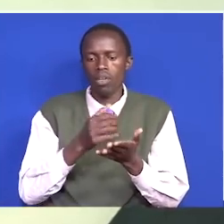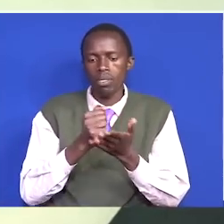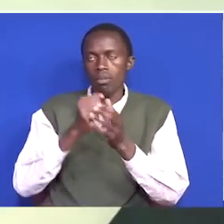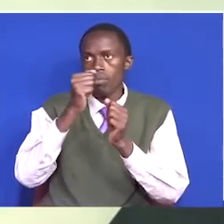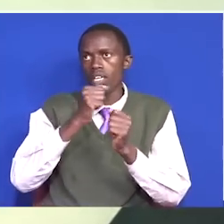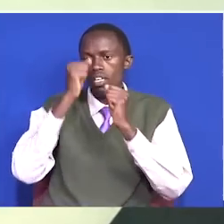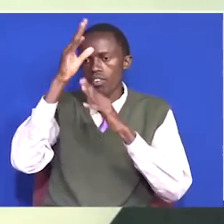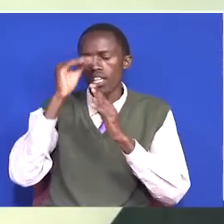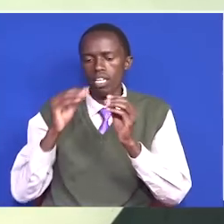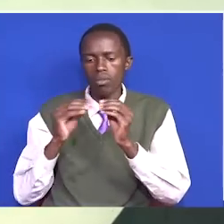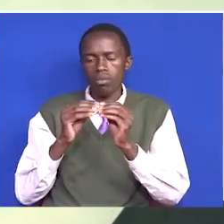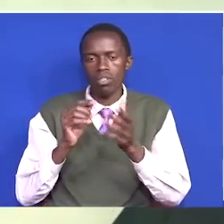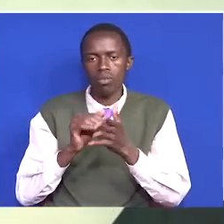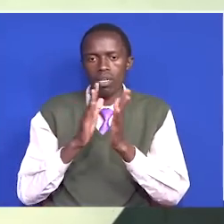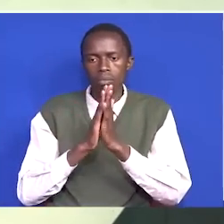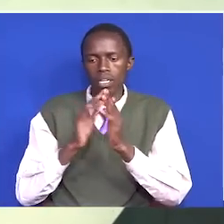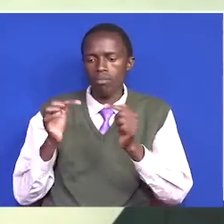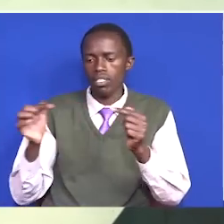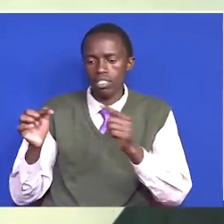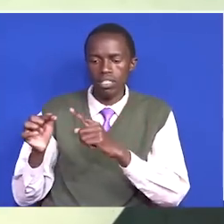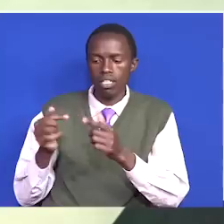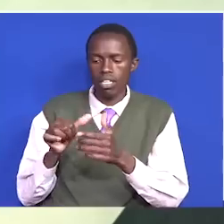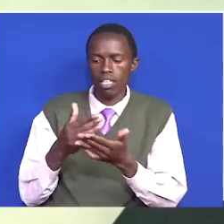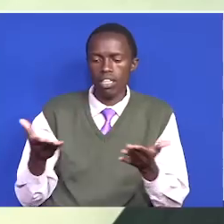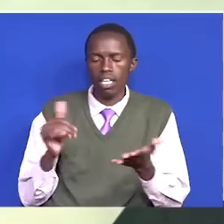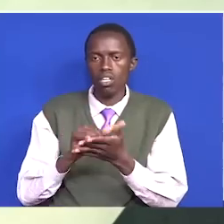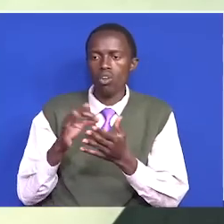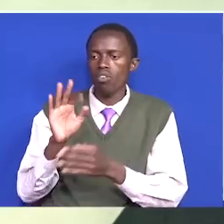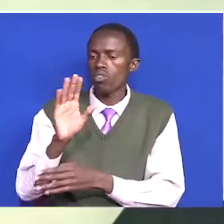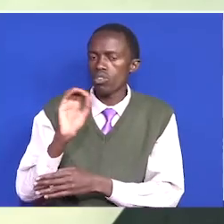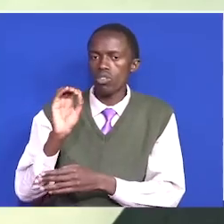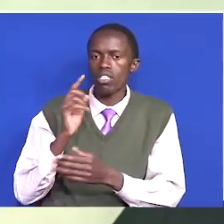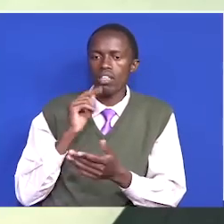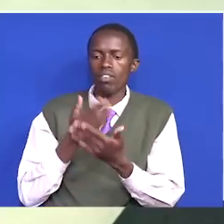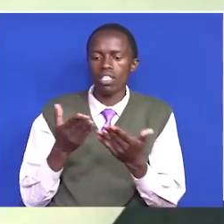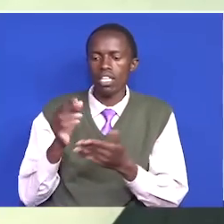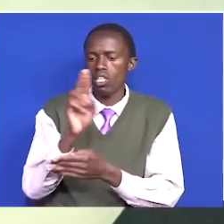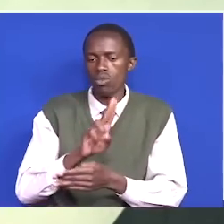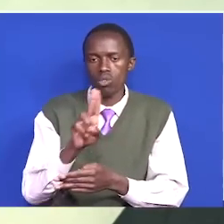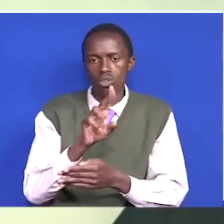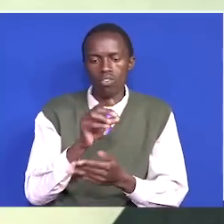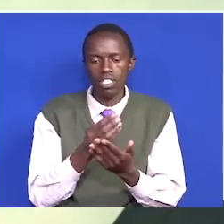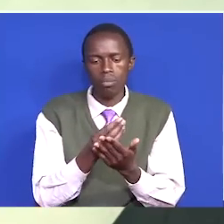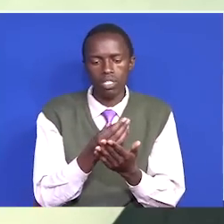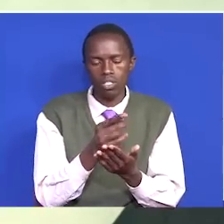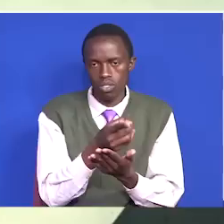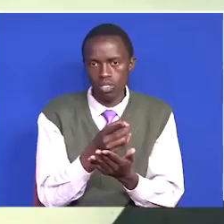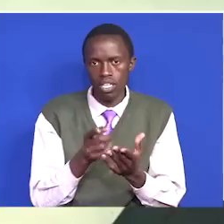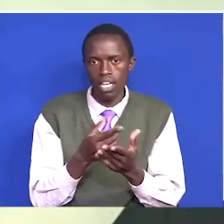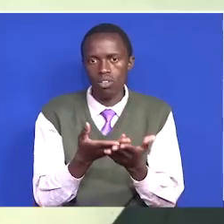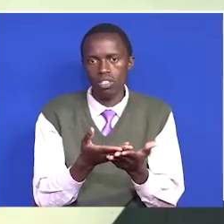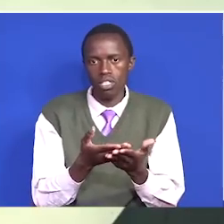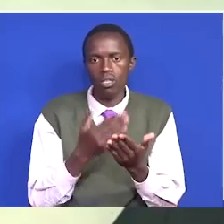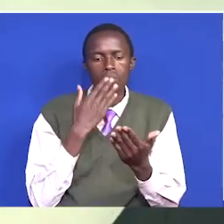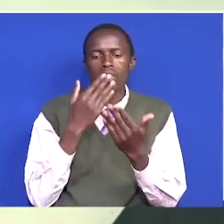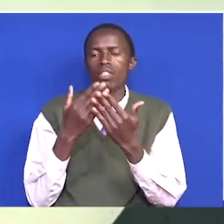Father, that you will lead them. We pray against, mighty Father, anything that is not of you, even in as far as the using of these finances are concerned.